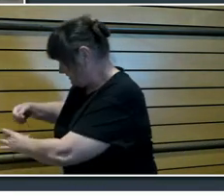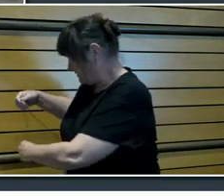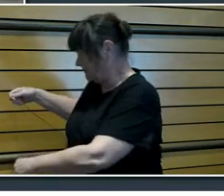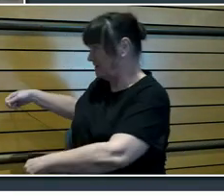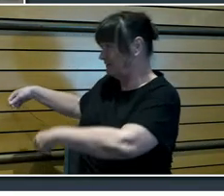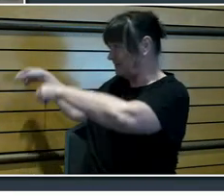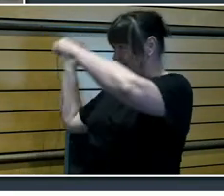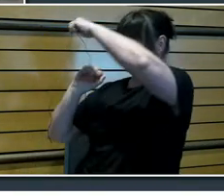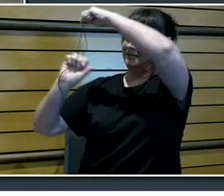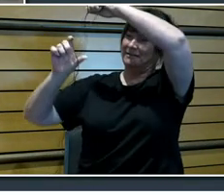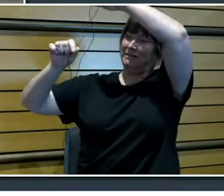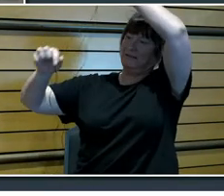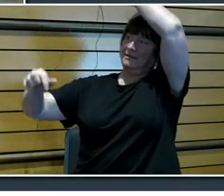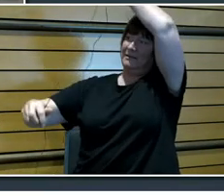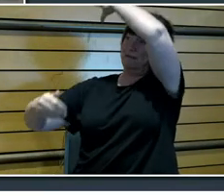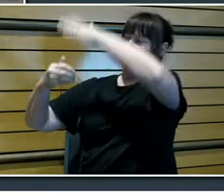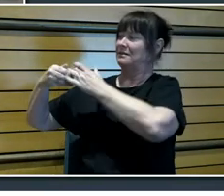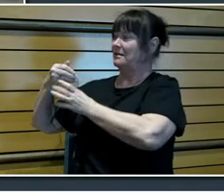Tapani.